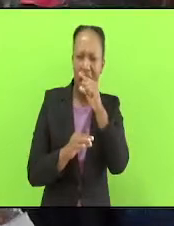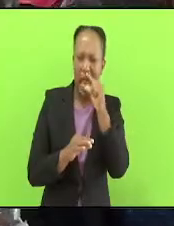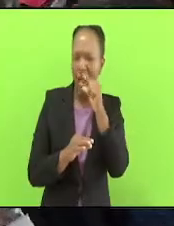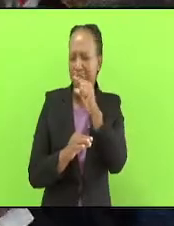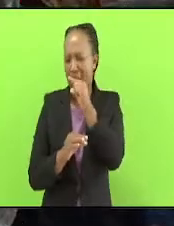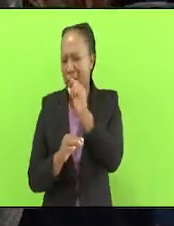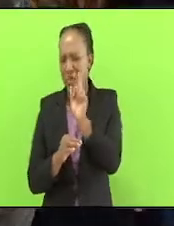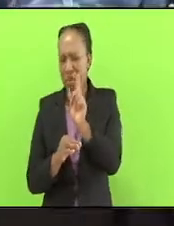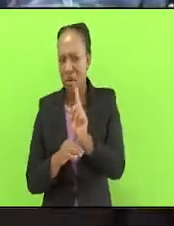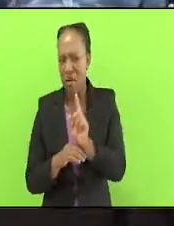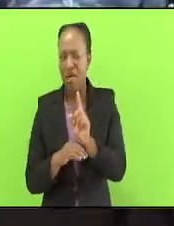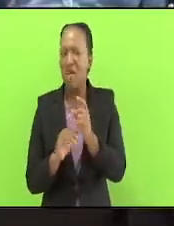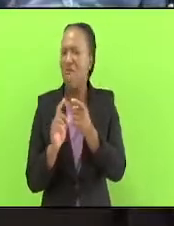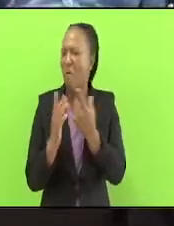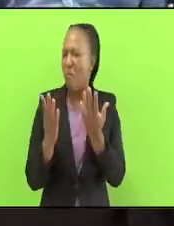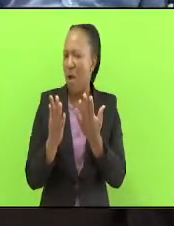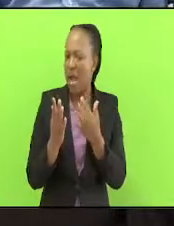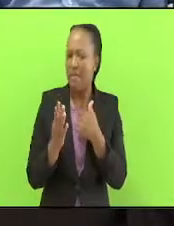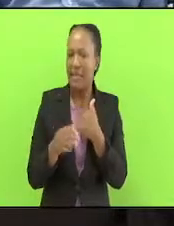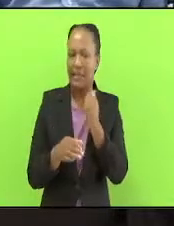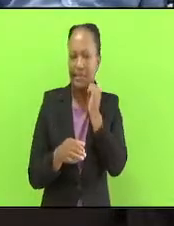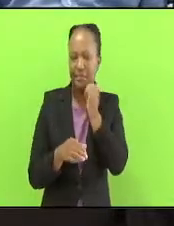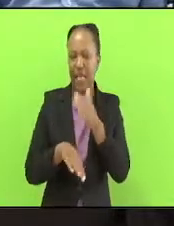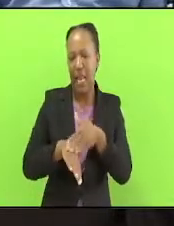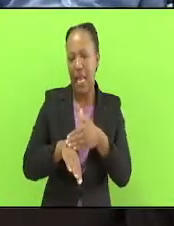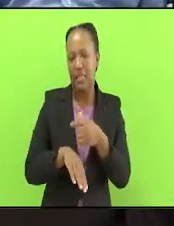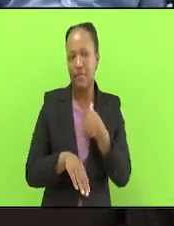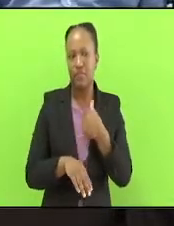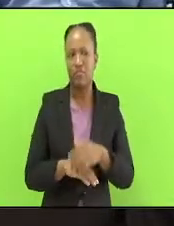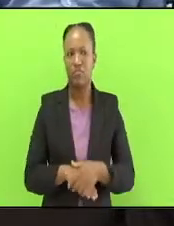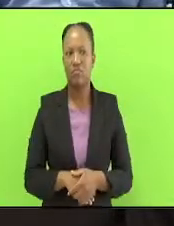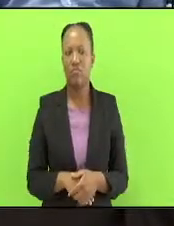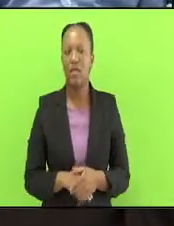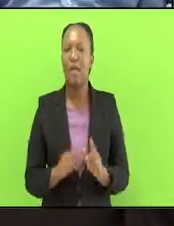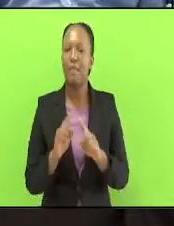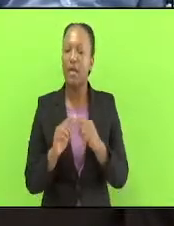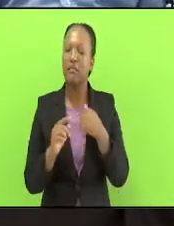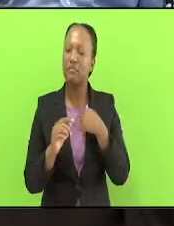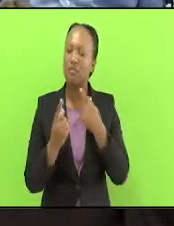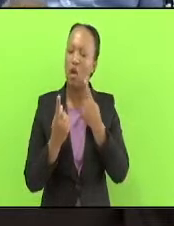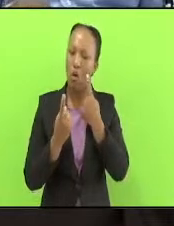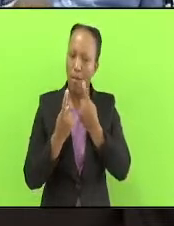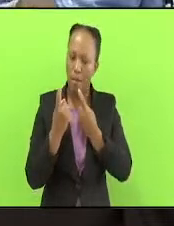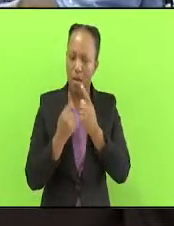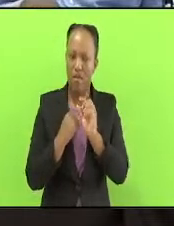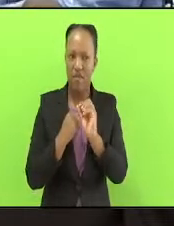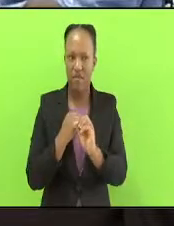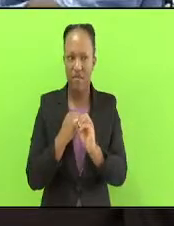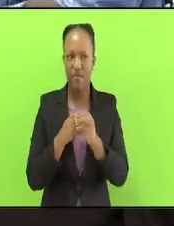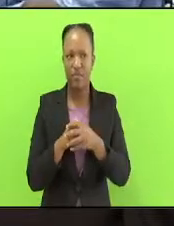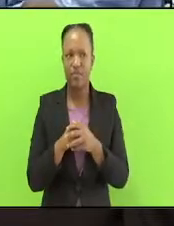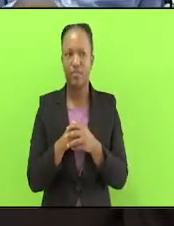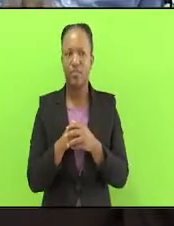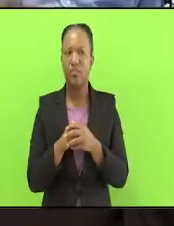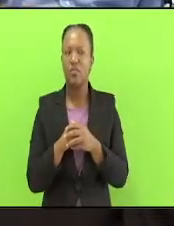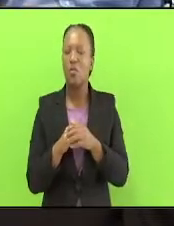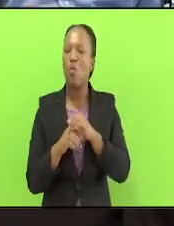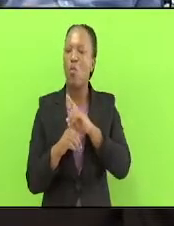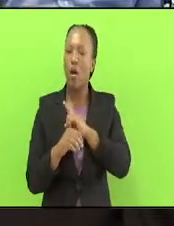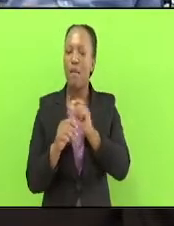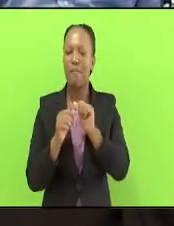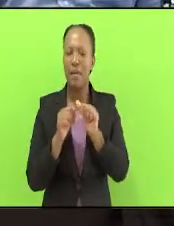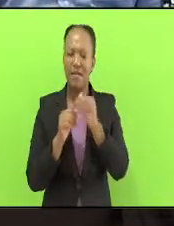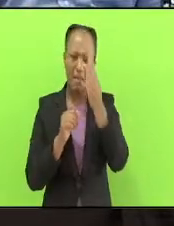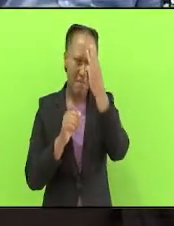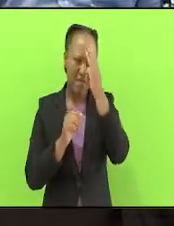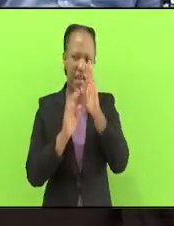ba tlhaga kae, but then bagolo baka re na le sello really youth. Why don't you develop